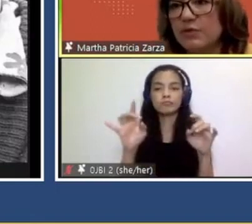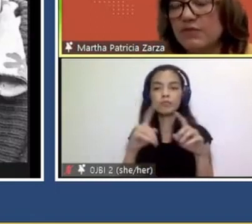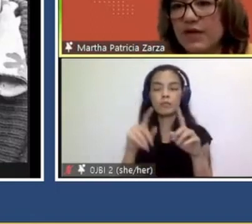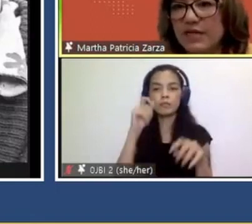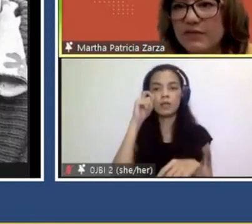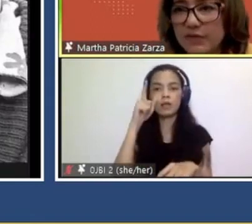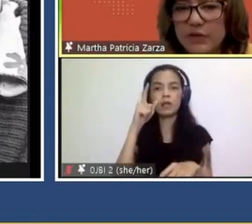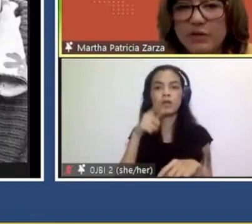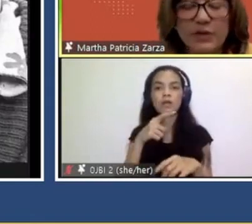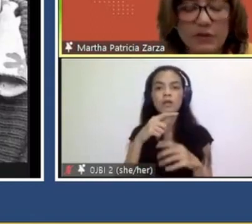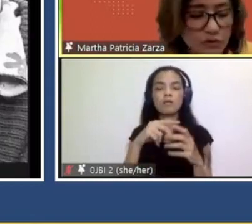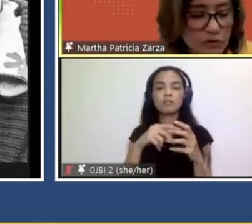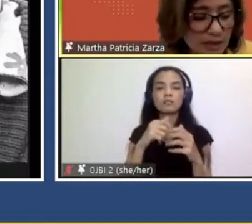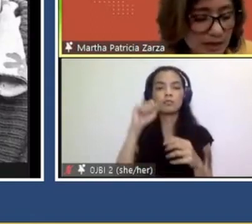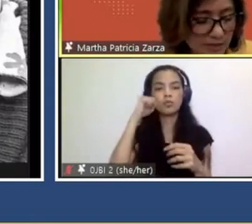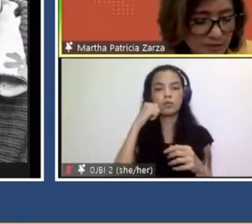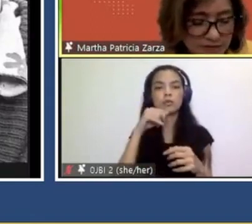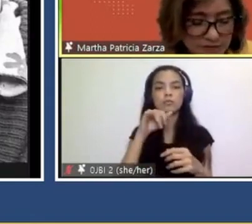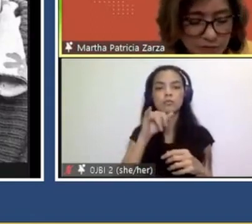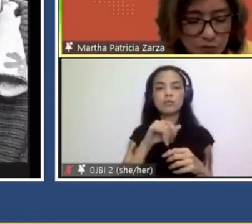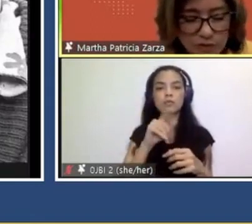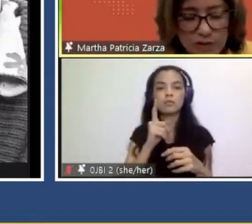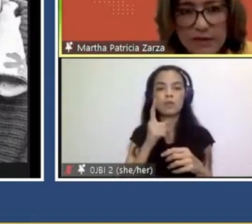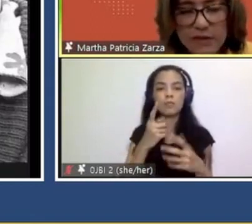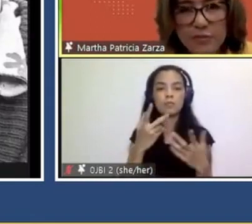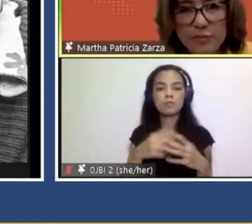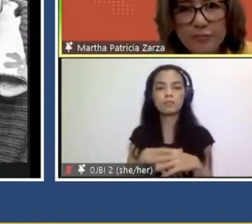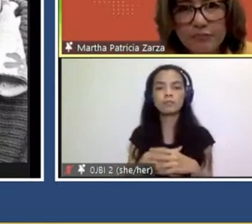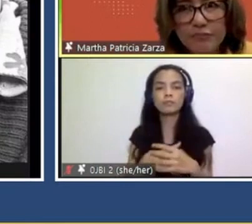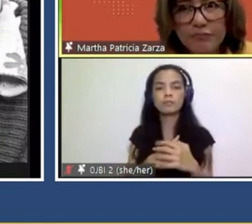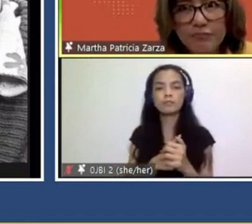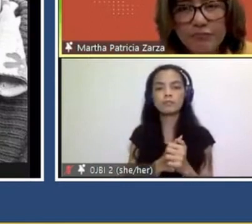it would be very difficult because, first of all,